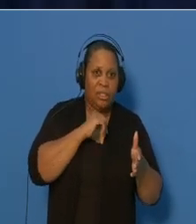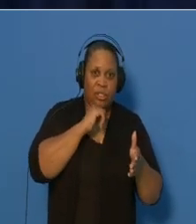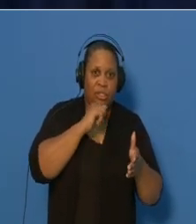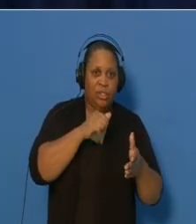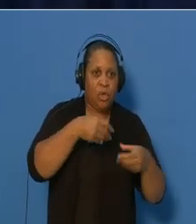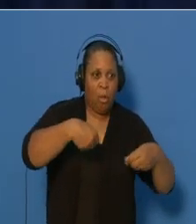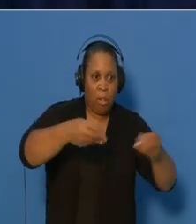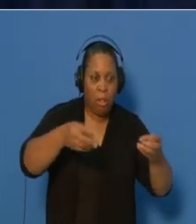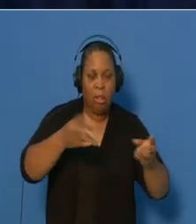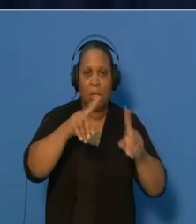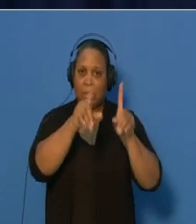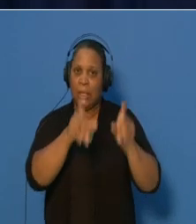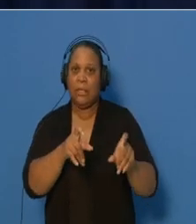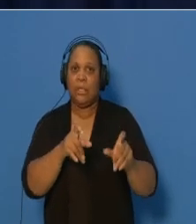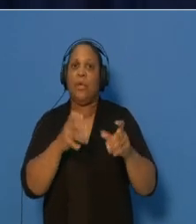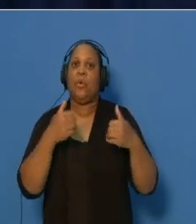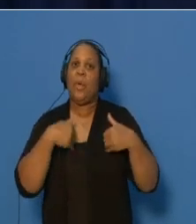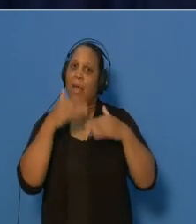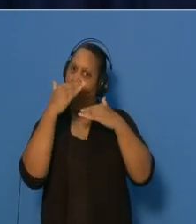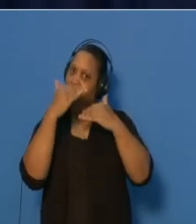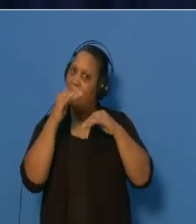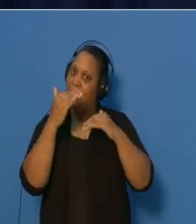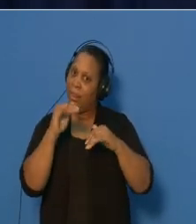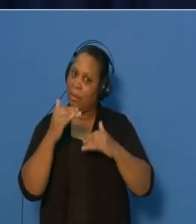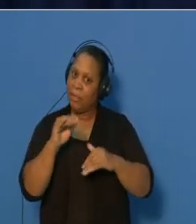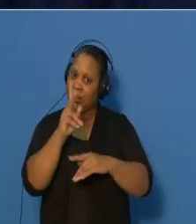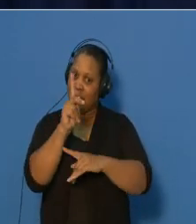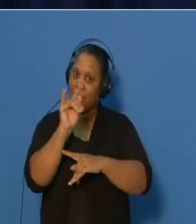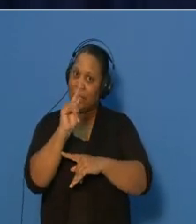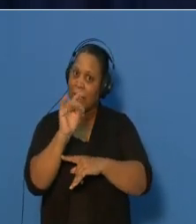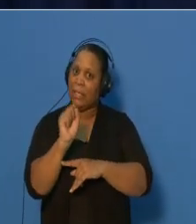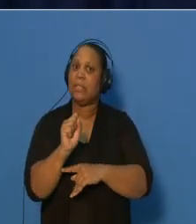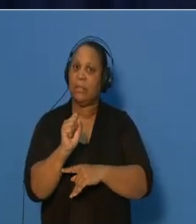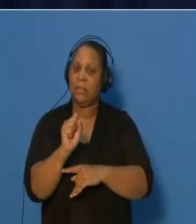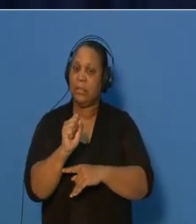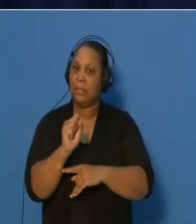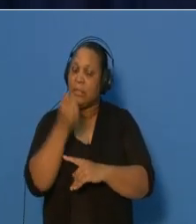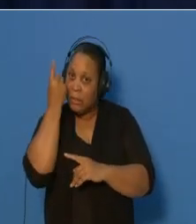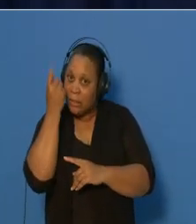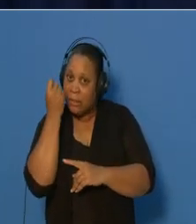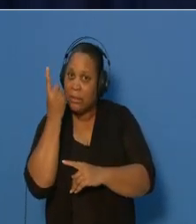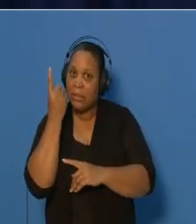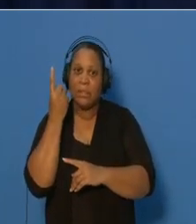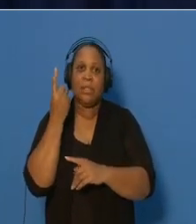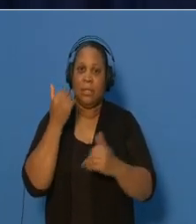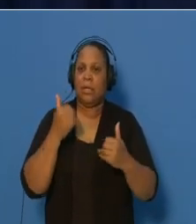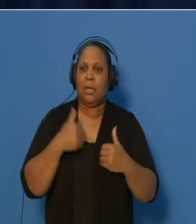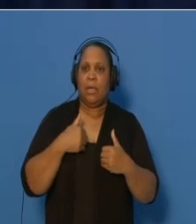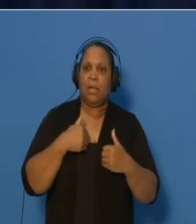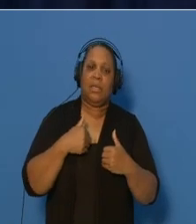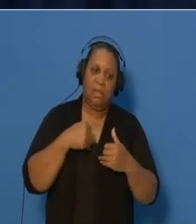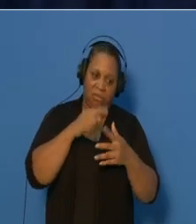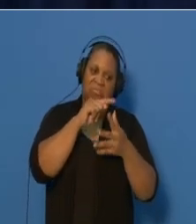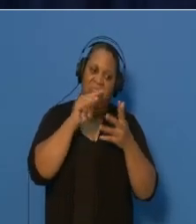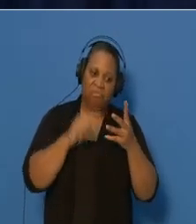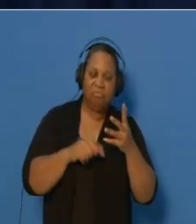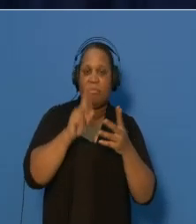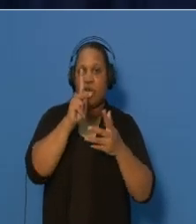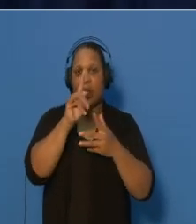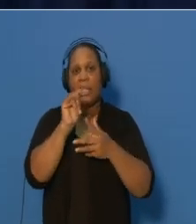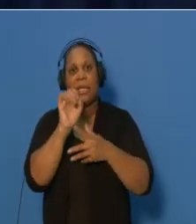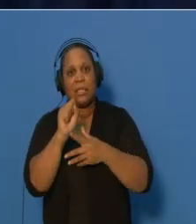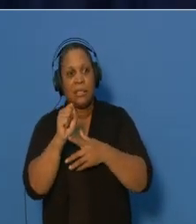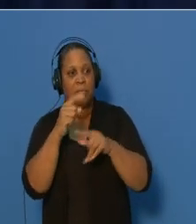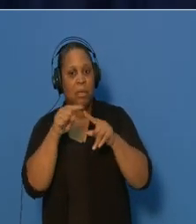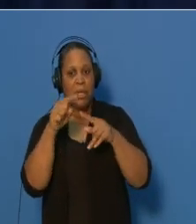every country has a limited amount of testing supplies. Understand this. So you can have a number of test kits, but there's a